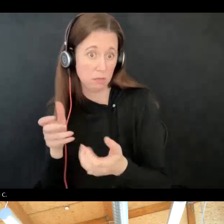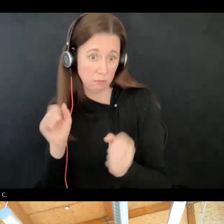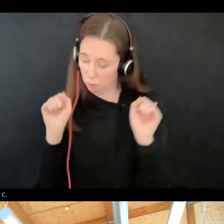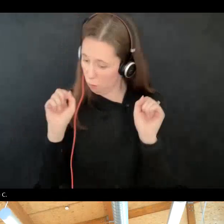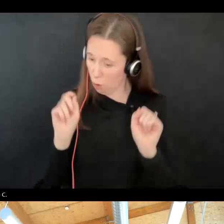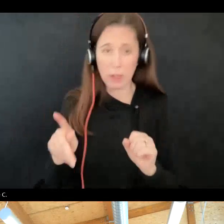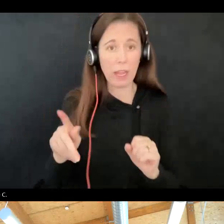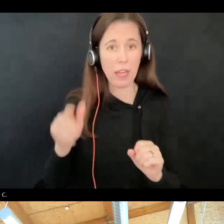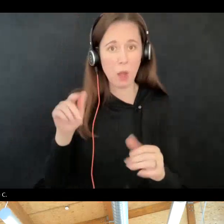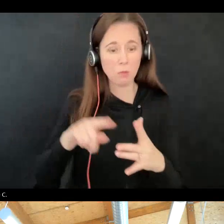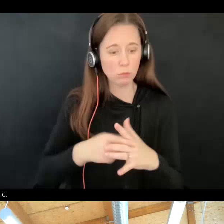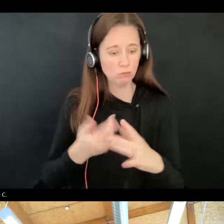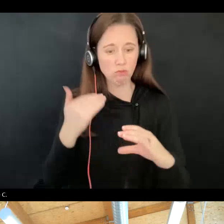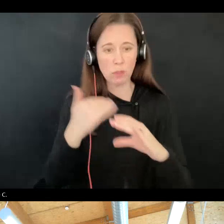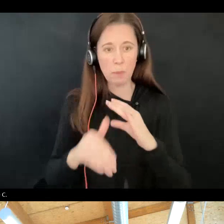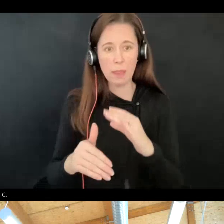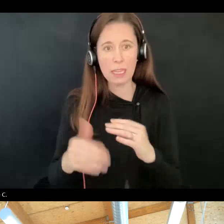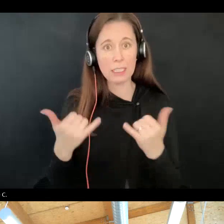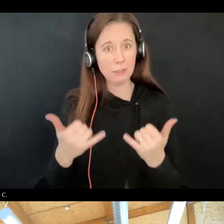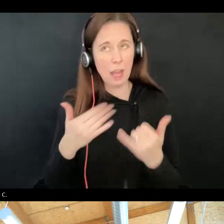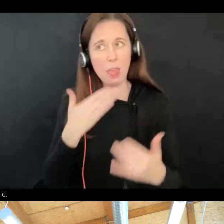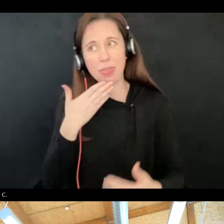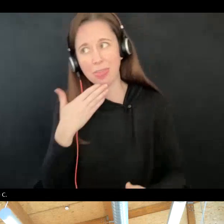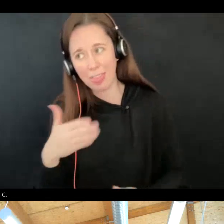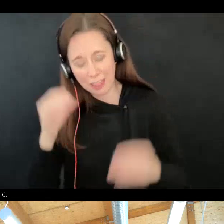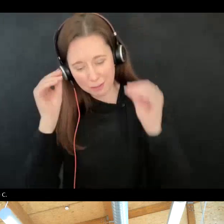start that email now. Thank you, Professor Cardone.